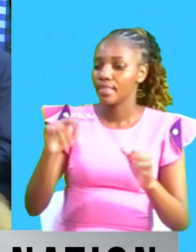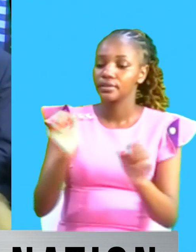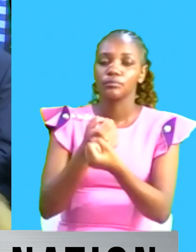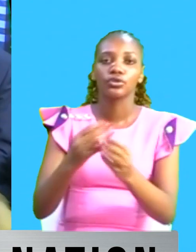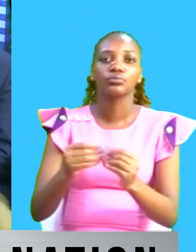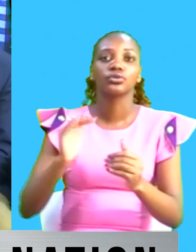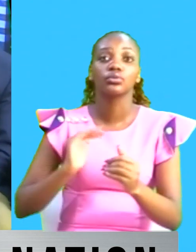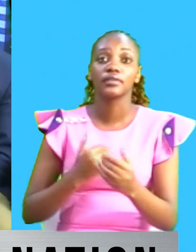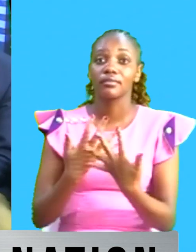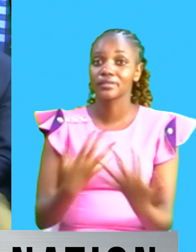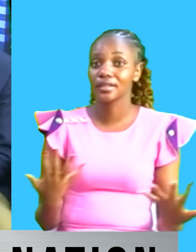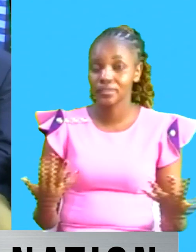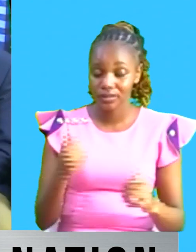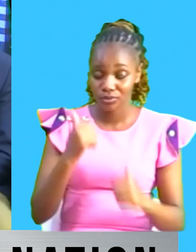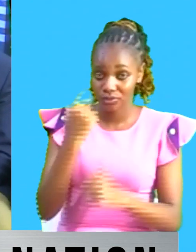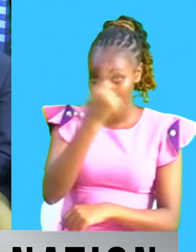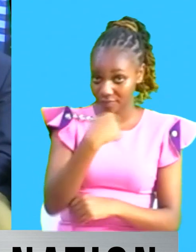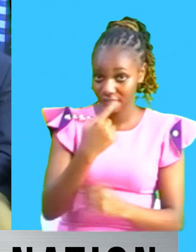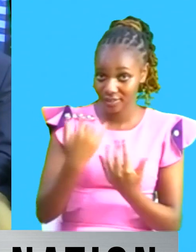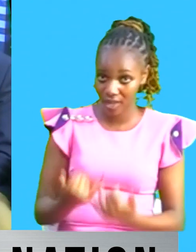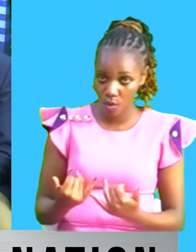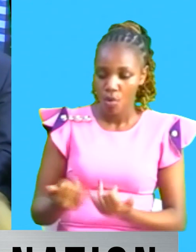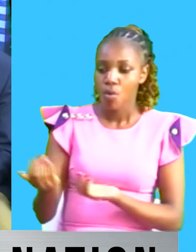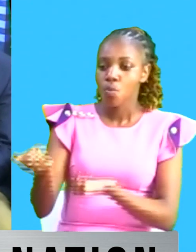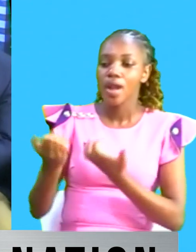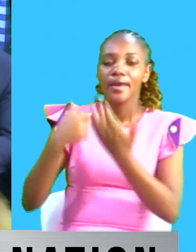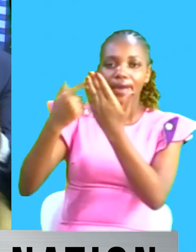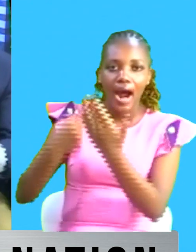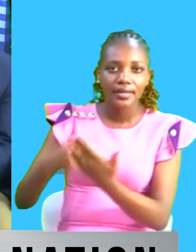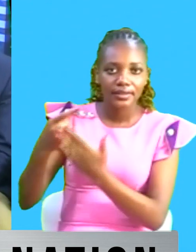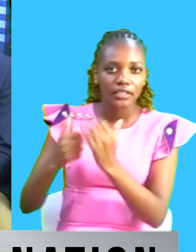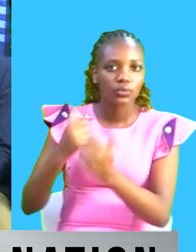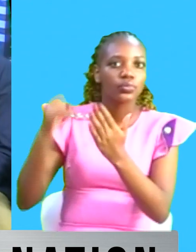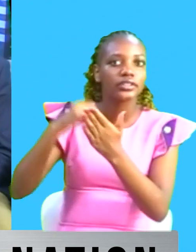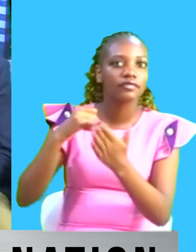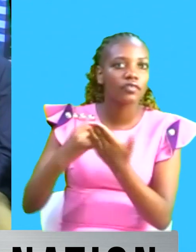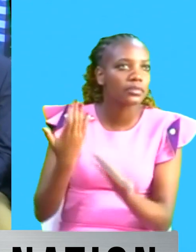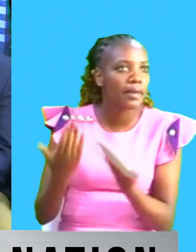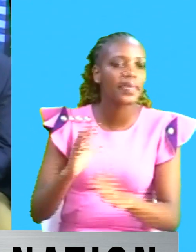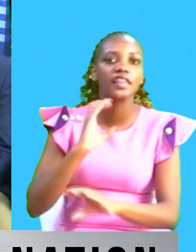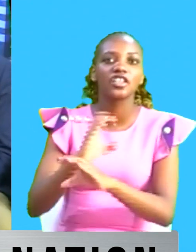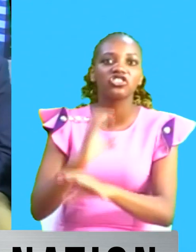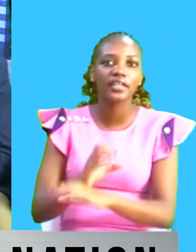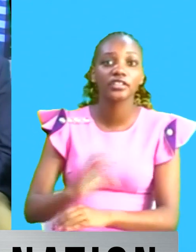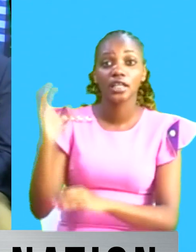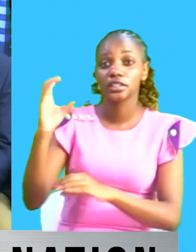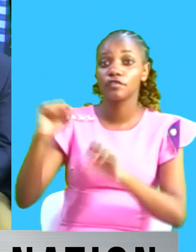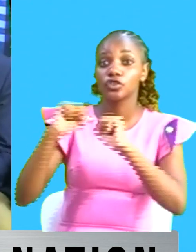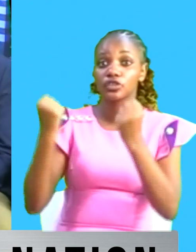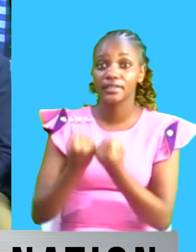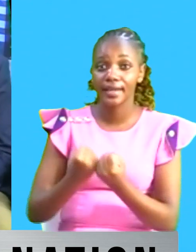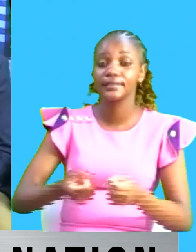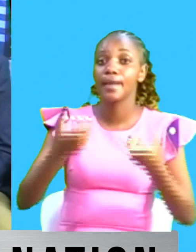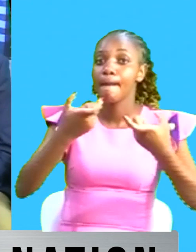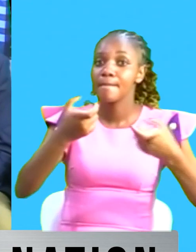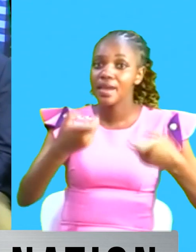things that we are facing. We need a discussion that involves even the church, probably the civil society. Media